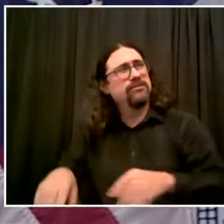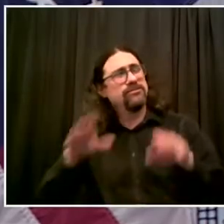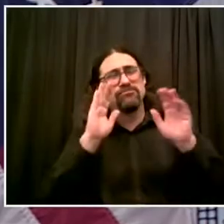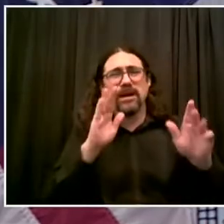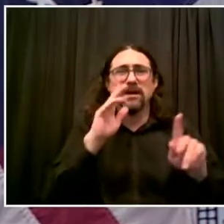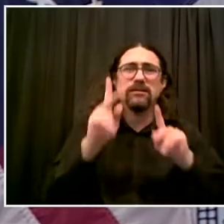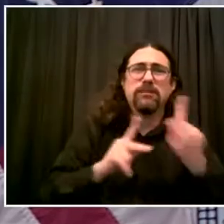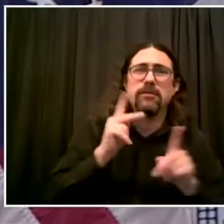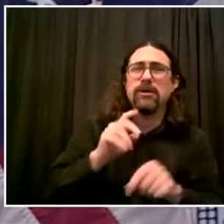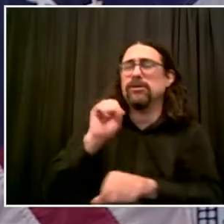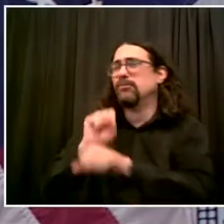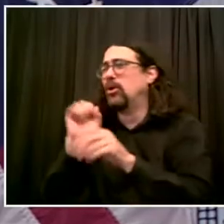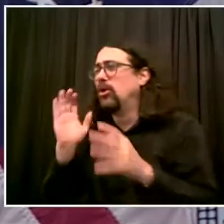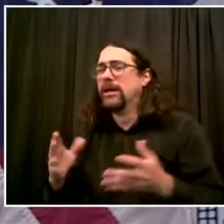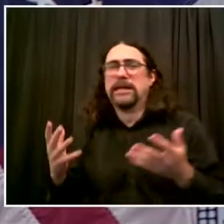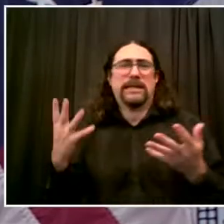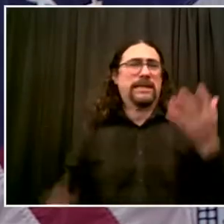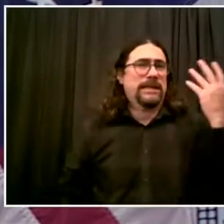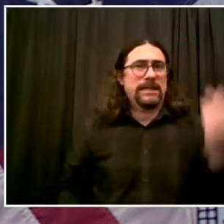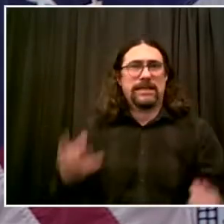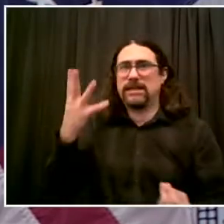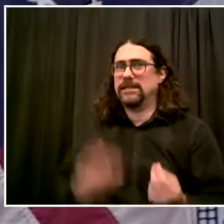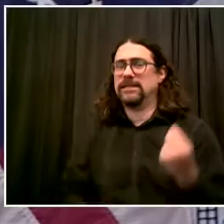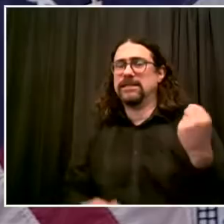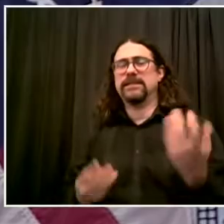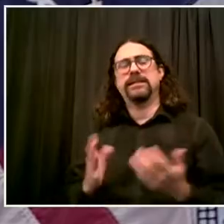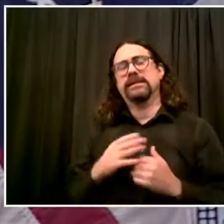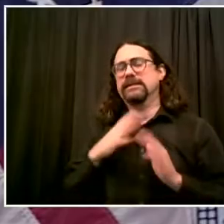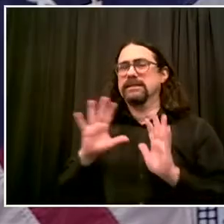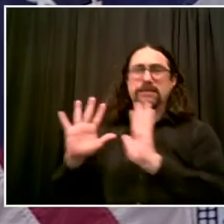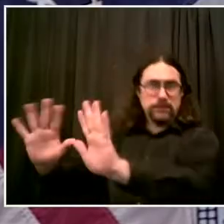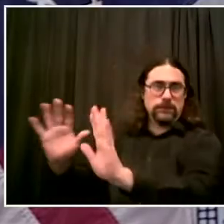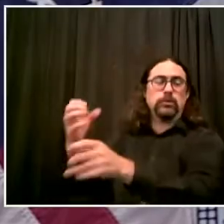using. Next is Christina Vega from Chalkbeat.